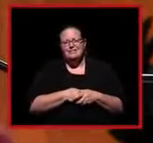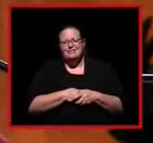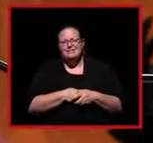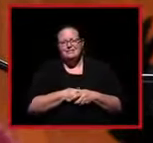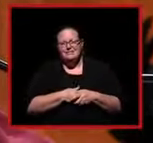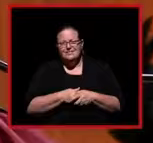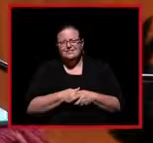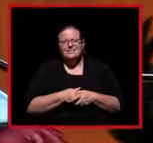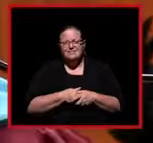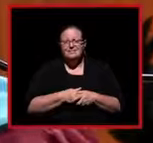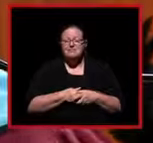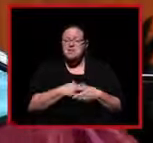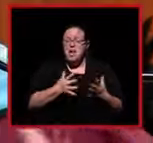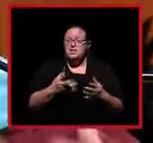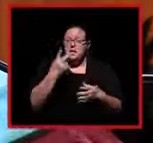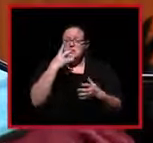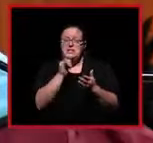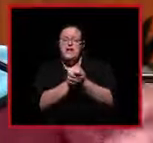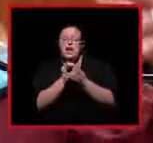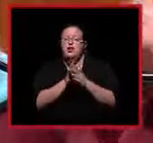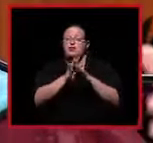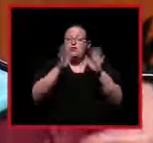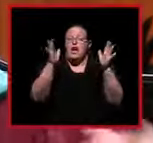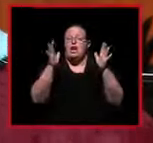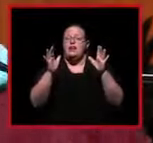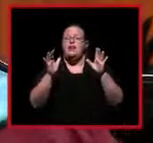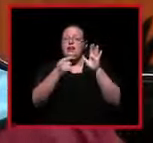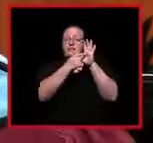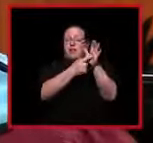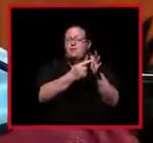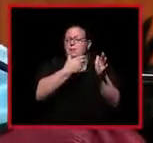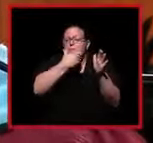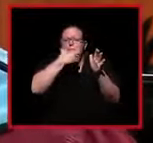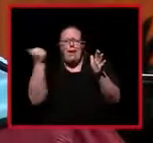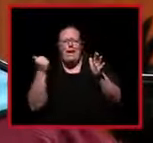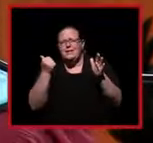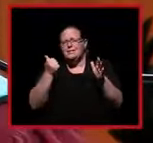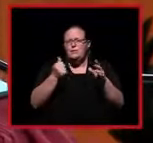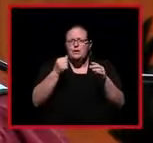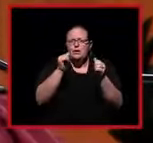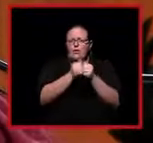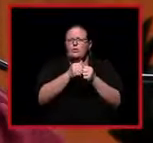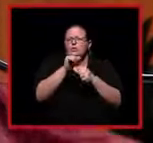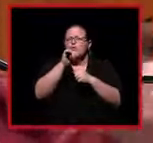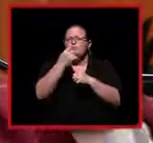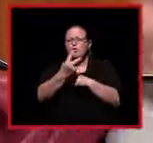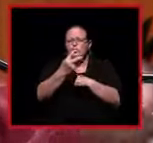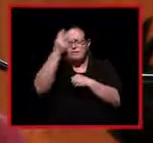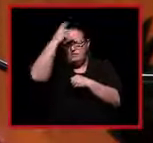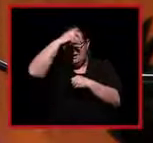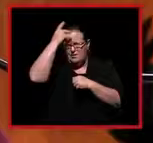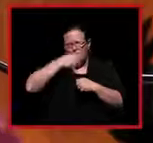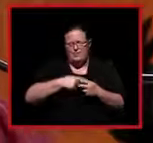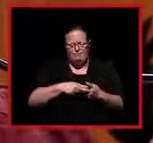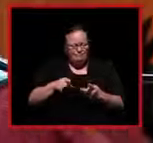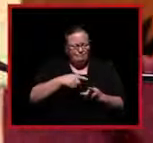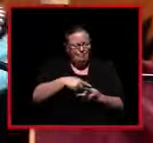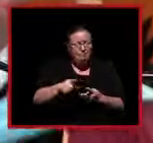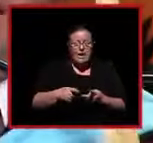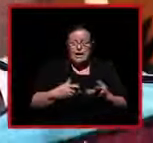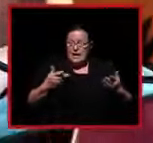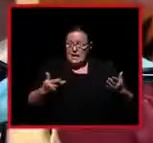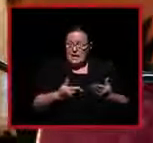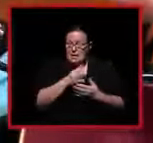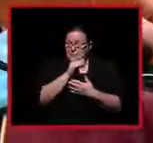Now, STC is the bright, shining example of the very best in these two philosophies. Not only for us here in Massachusetts,